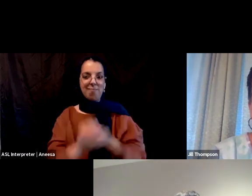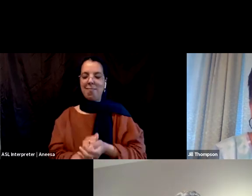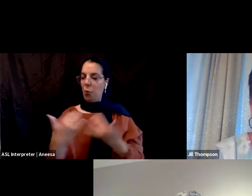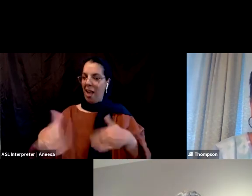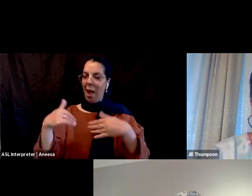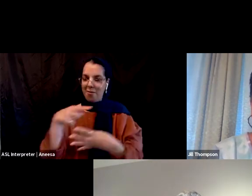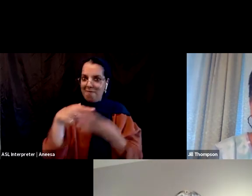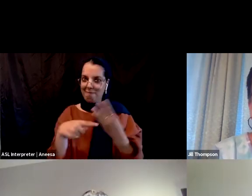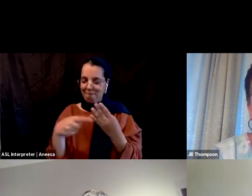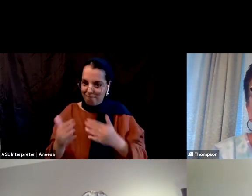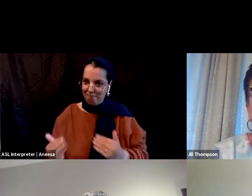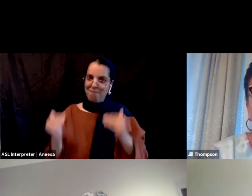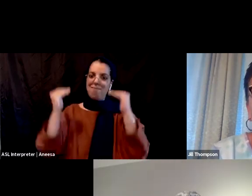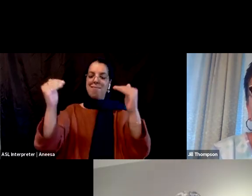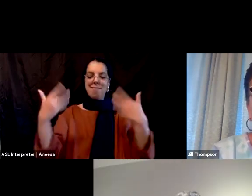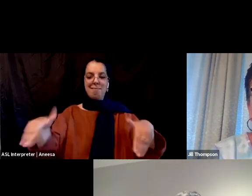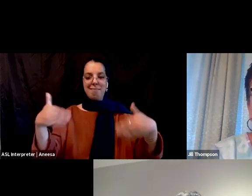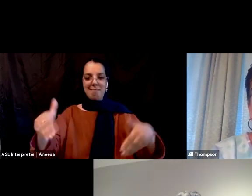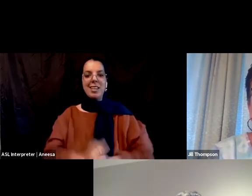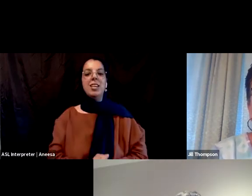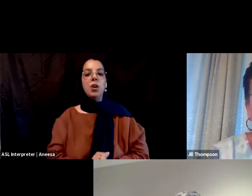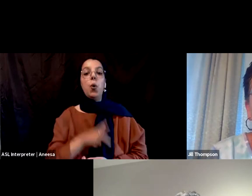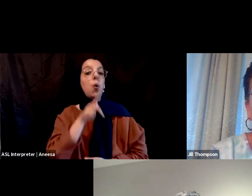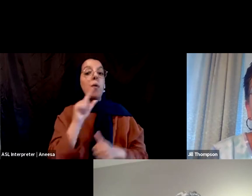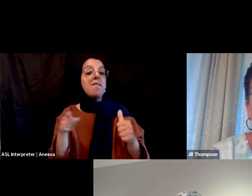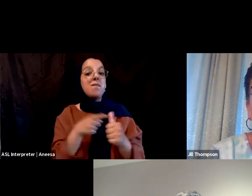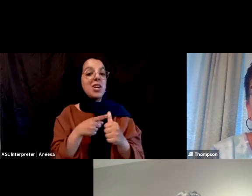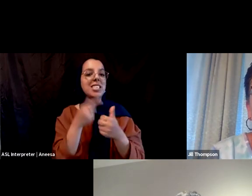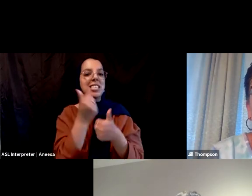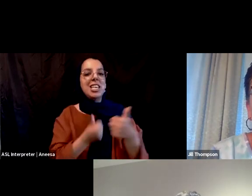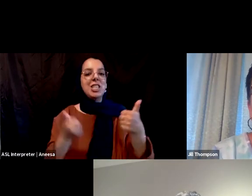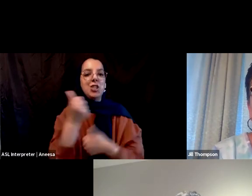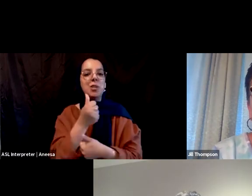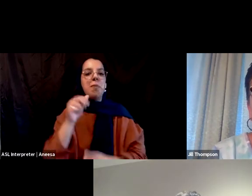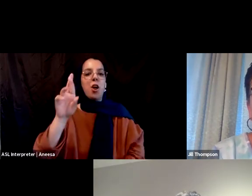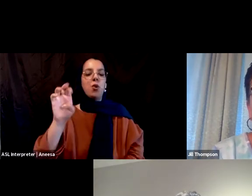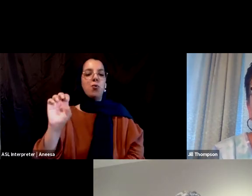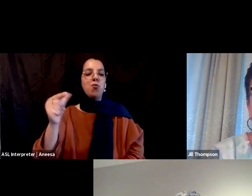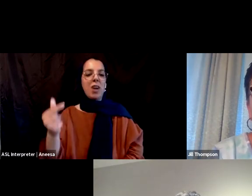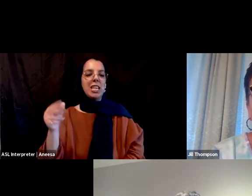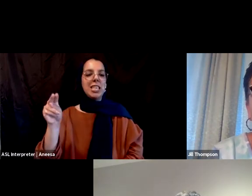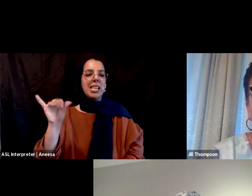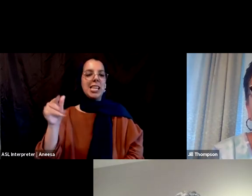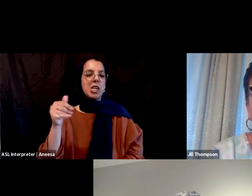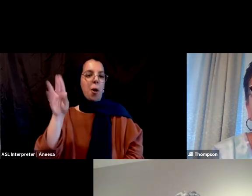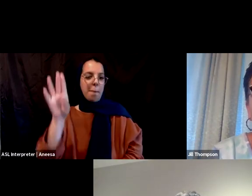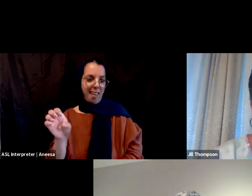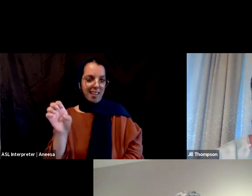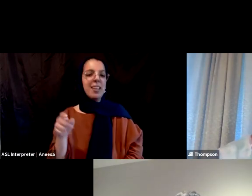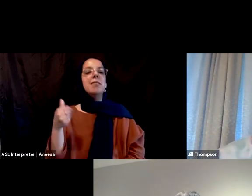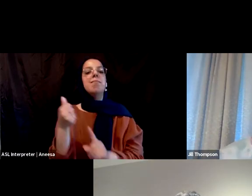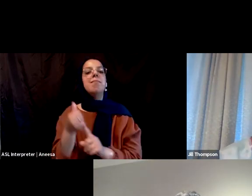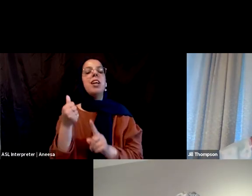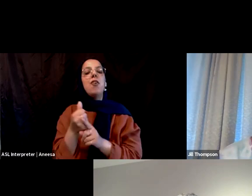Reginald Niganab. The Anishinaabeg Nation represents 39 First Nations across Ontario,